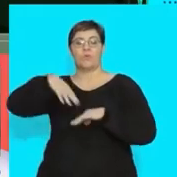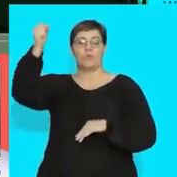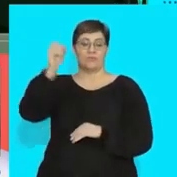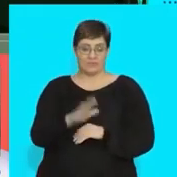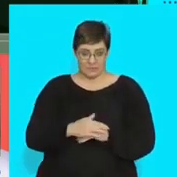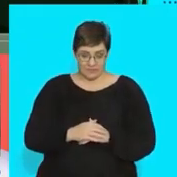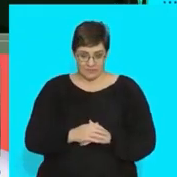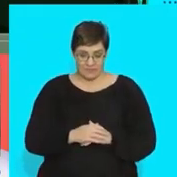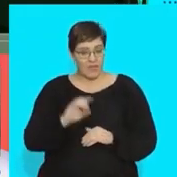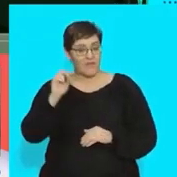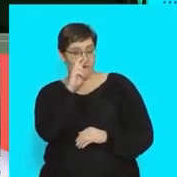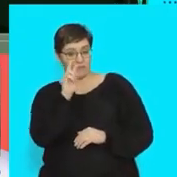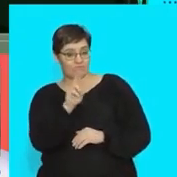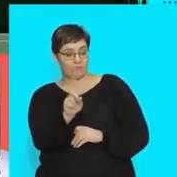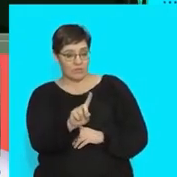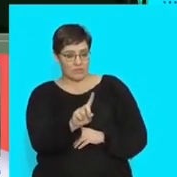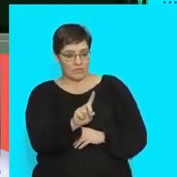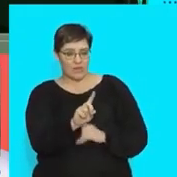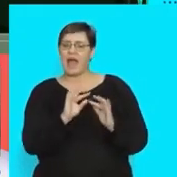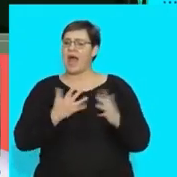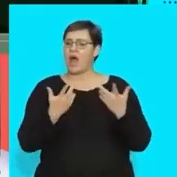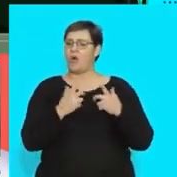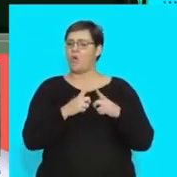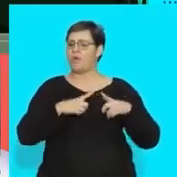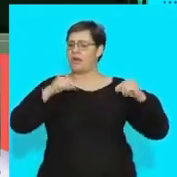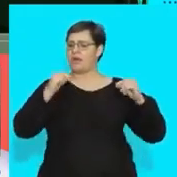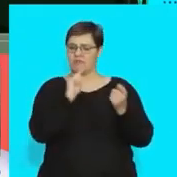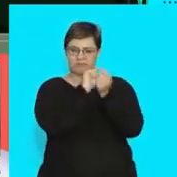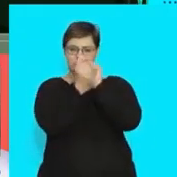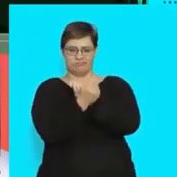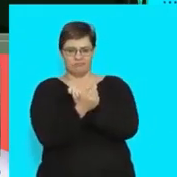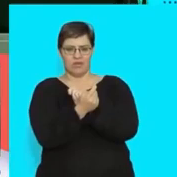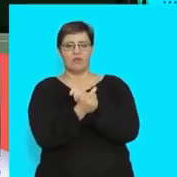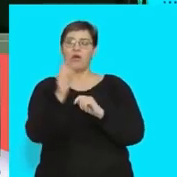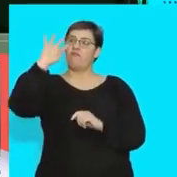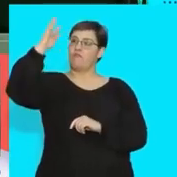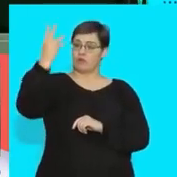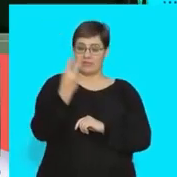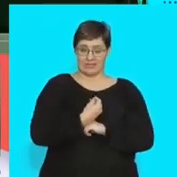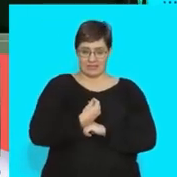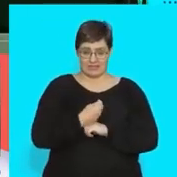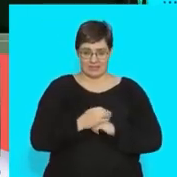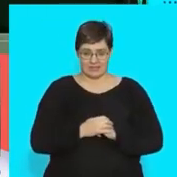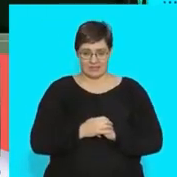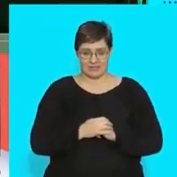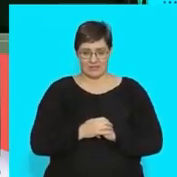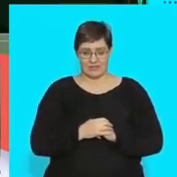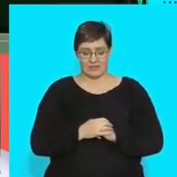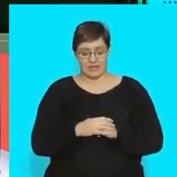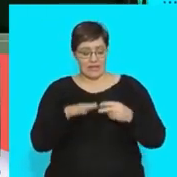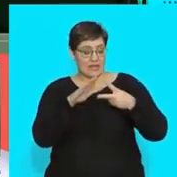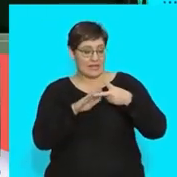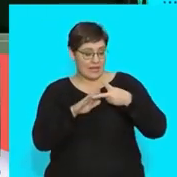so the first thing we looked at, how is a leaf adapted, right, to photosynthesis? The